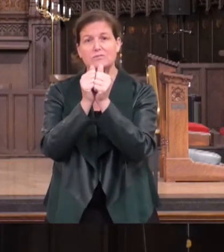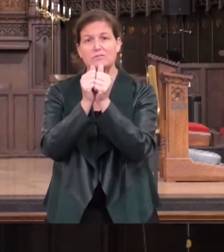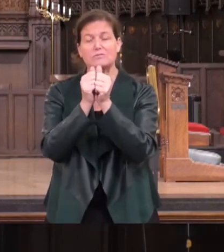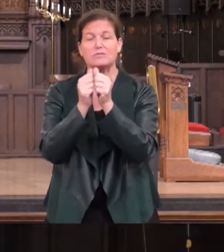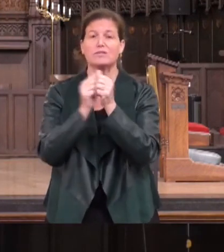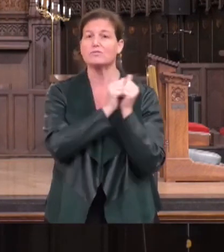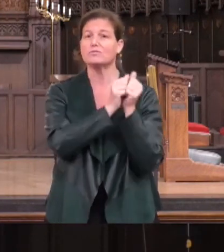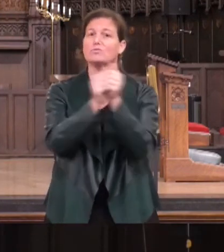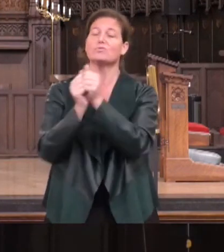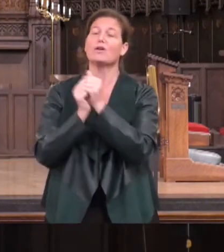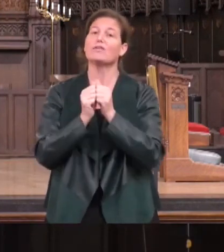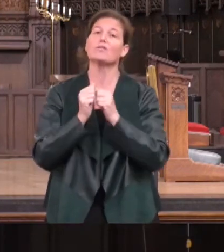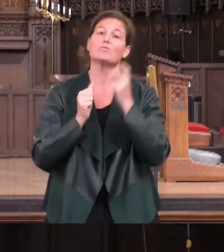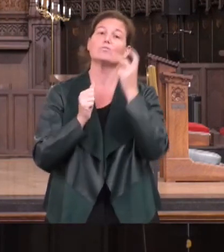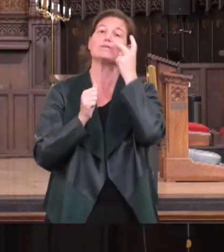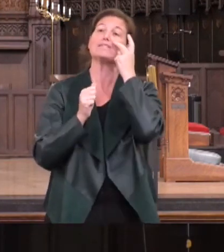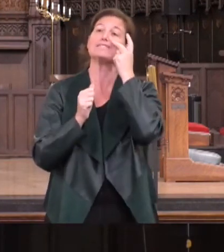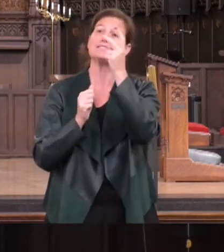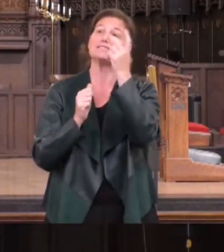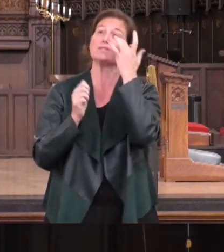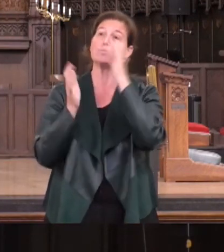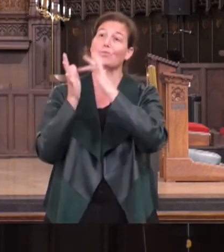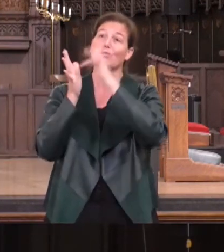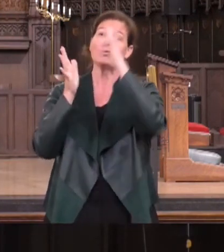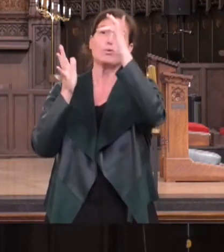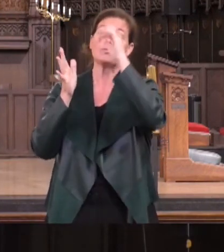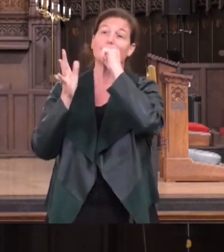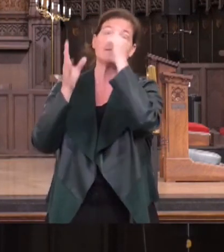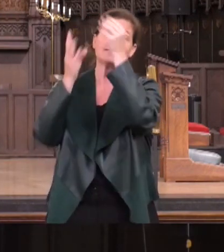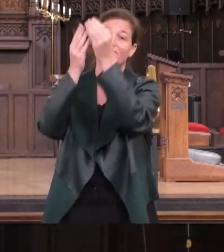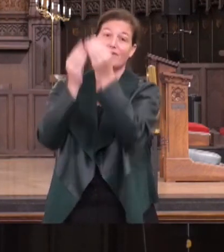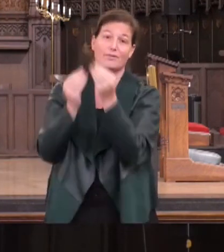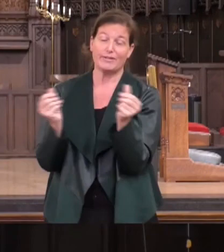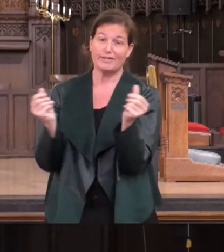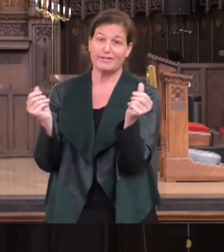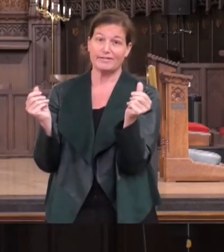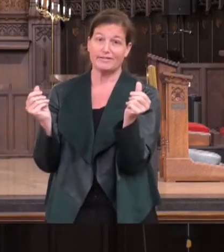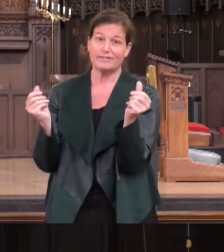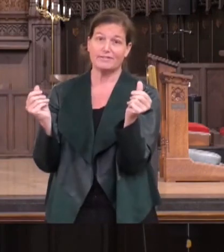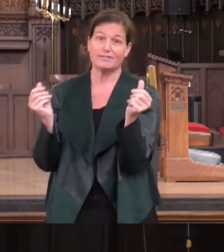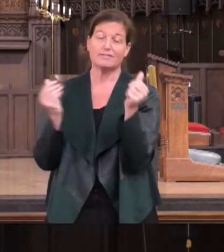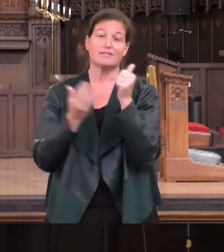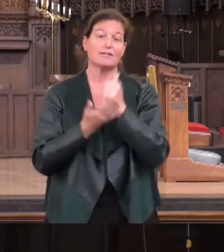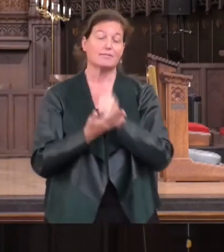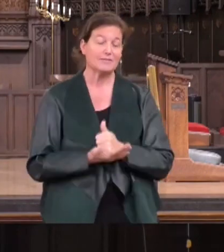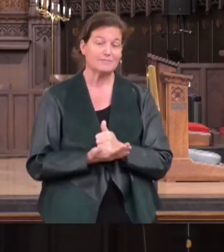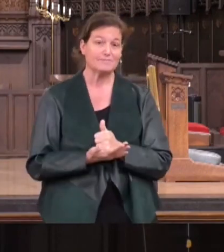them, we see the crown of glory that never fades away. Amen.